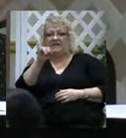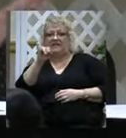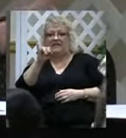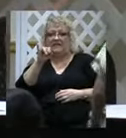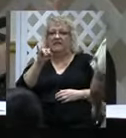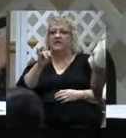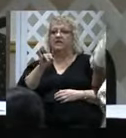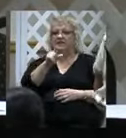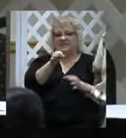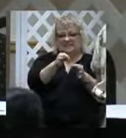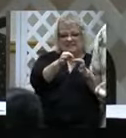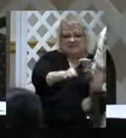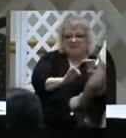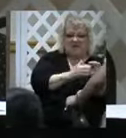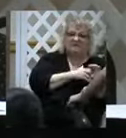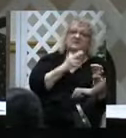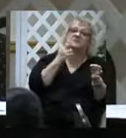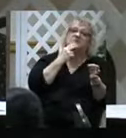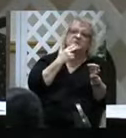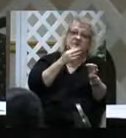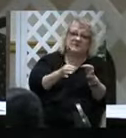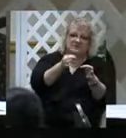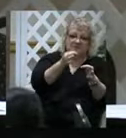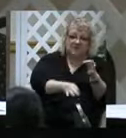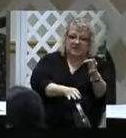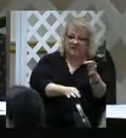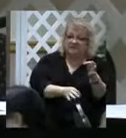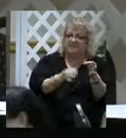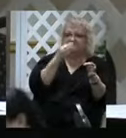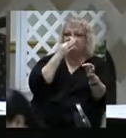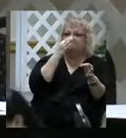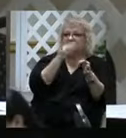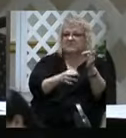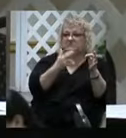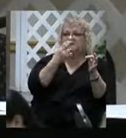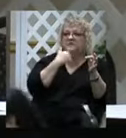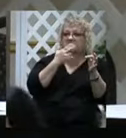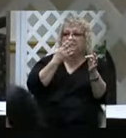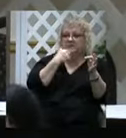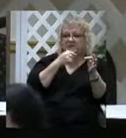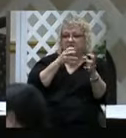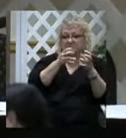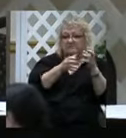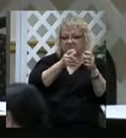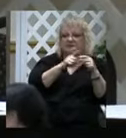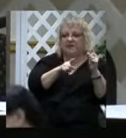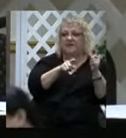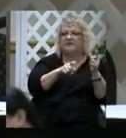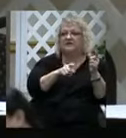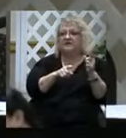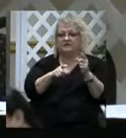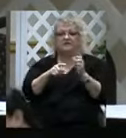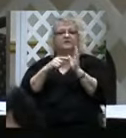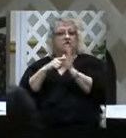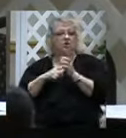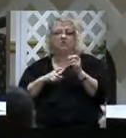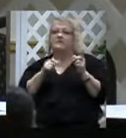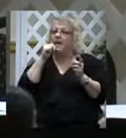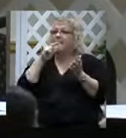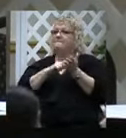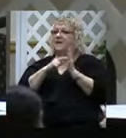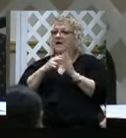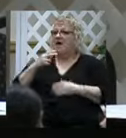little simple click, click, click, we won over that. I can't believe it. But I just want to see, so it doesn't need to